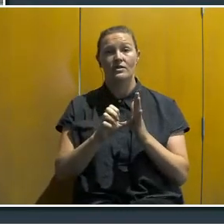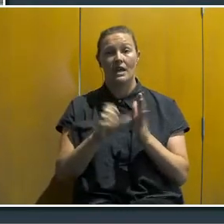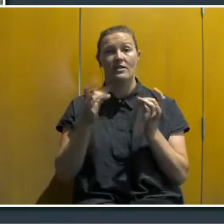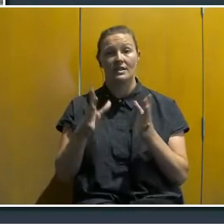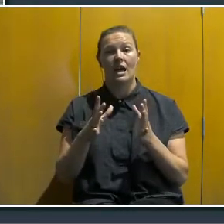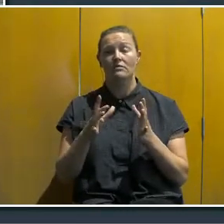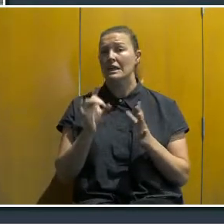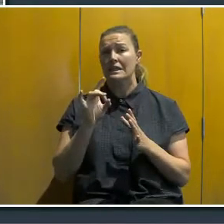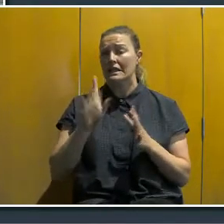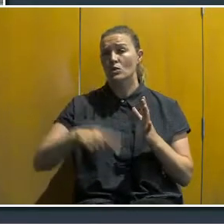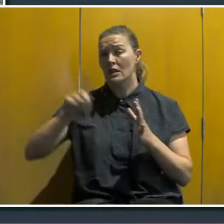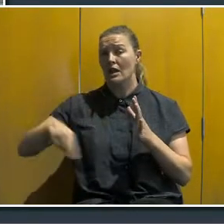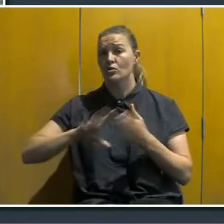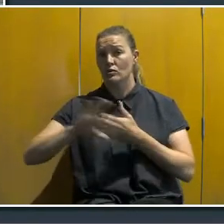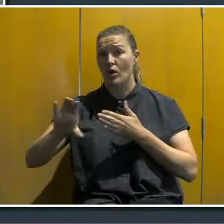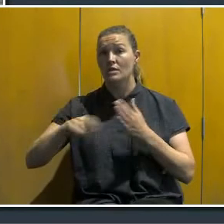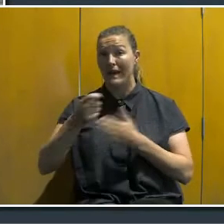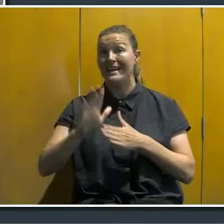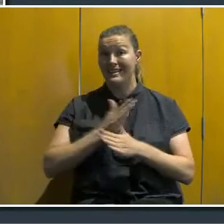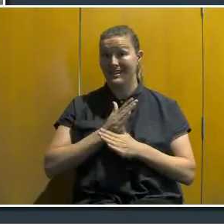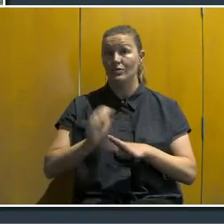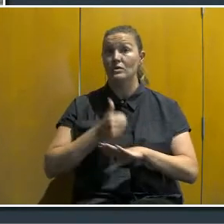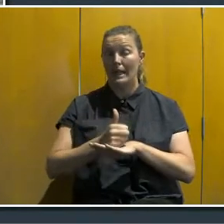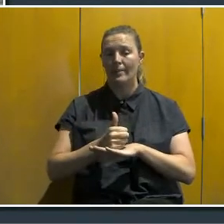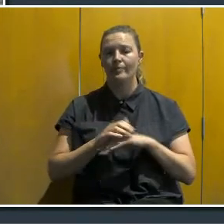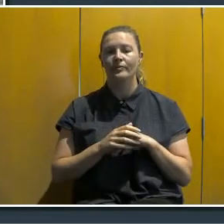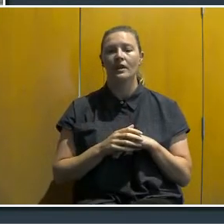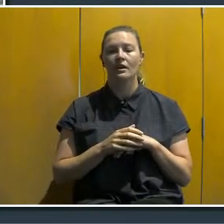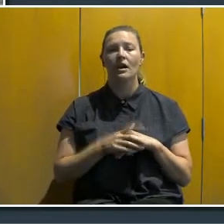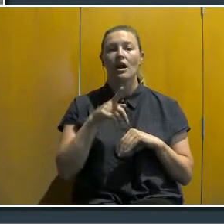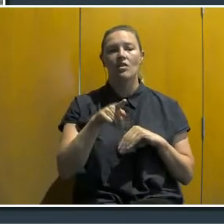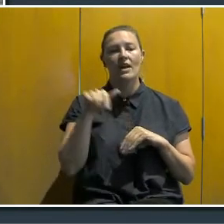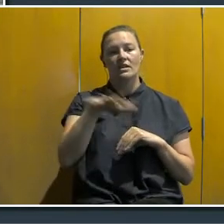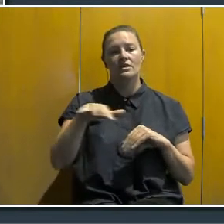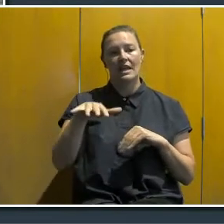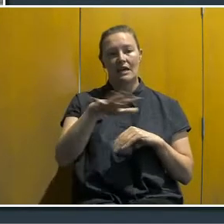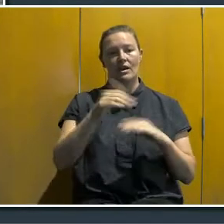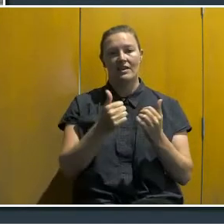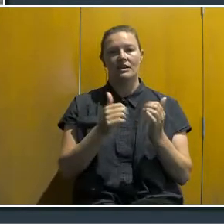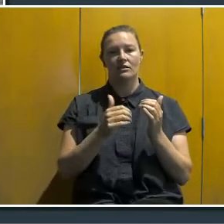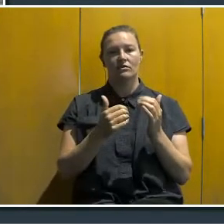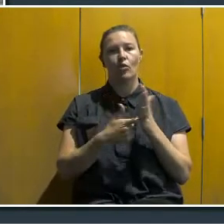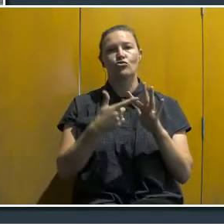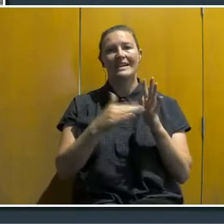to tens of thousands of dollars. But hence our opposition to rezoning Esk Hills area from other rural